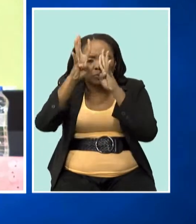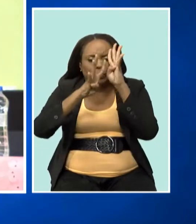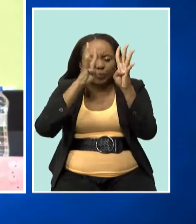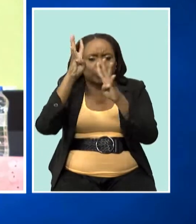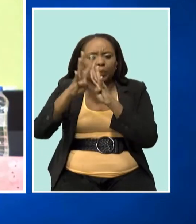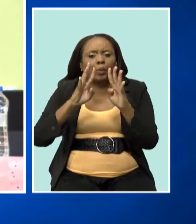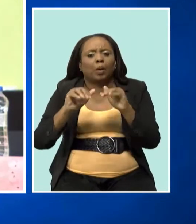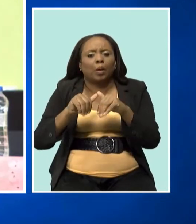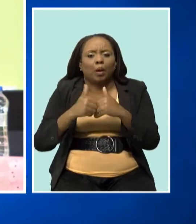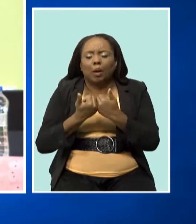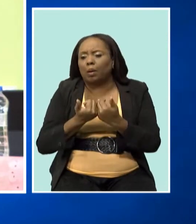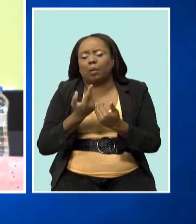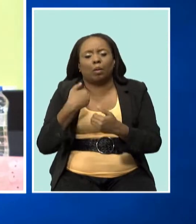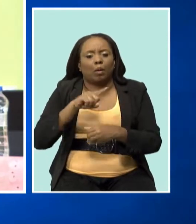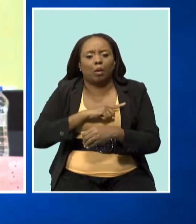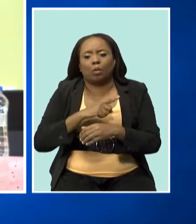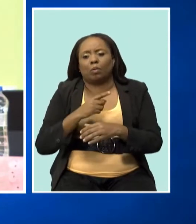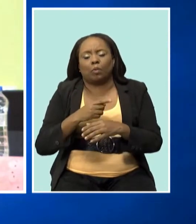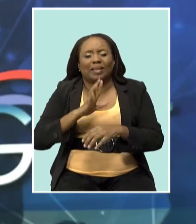this devastating thing called bullying.